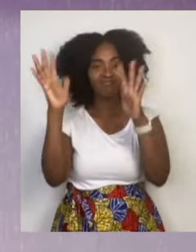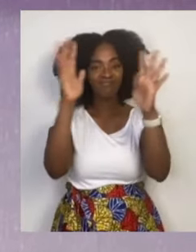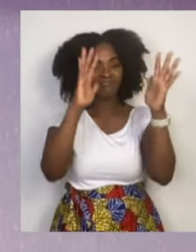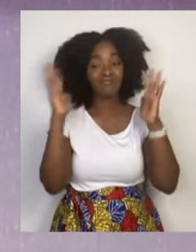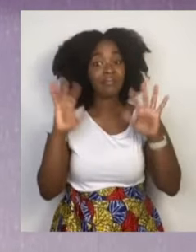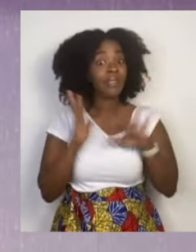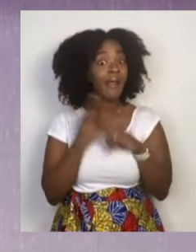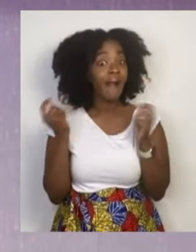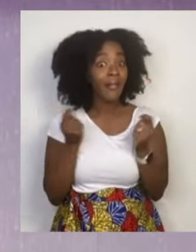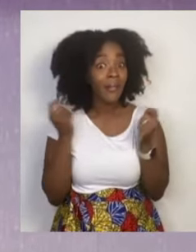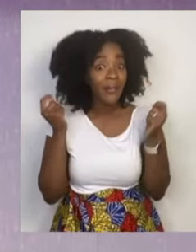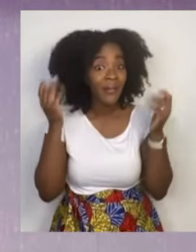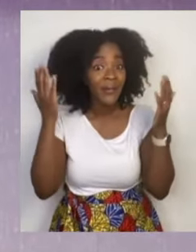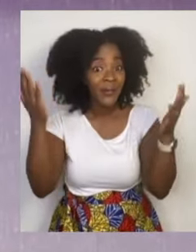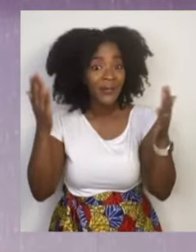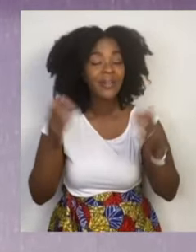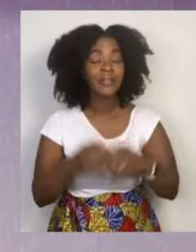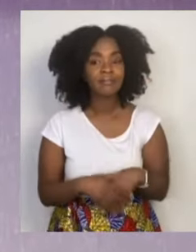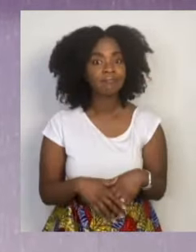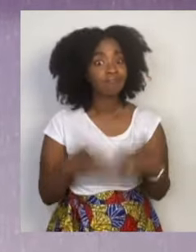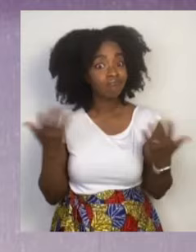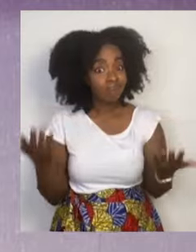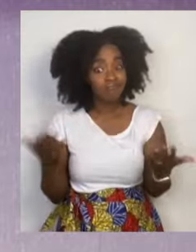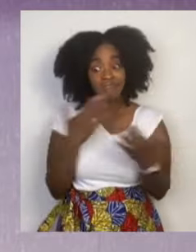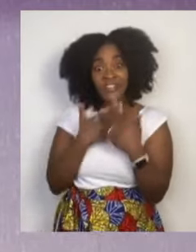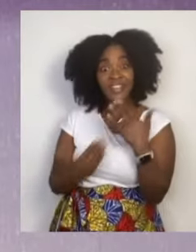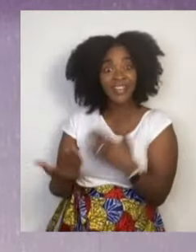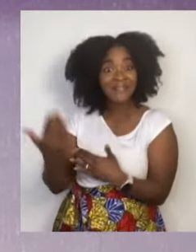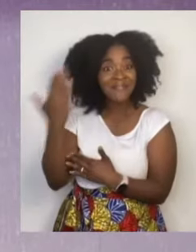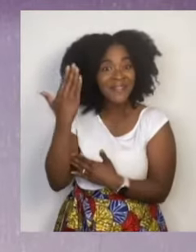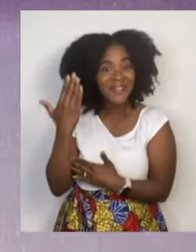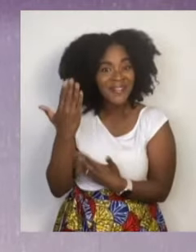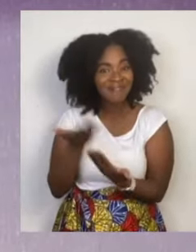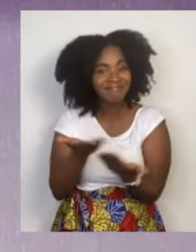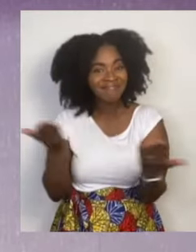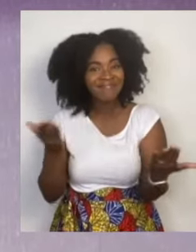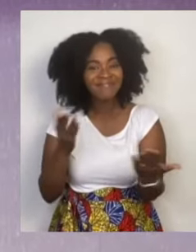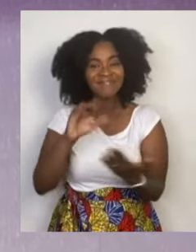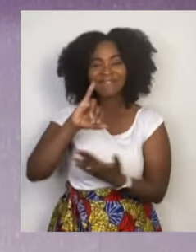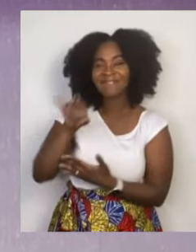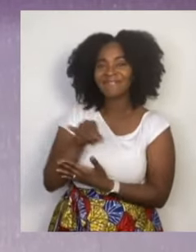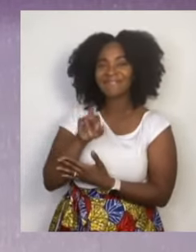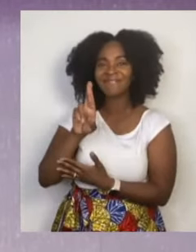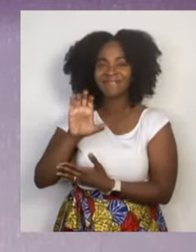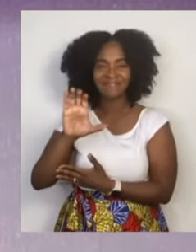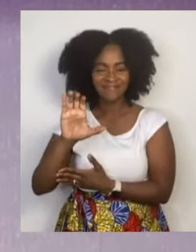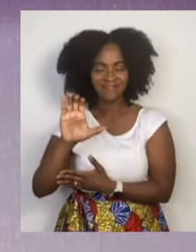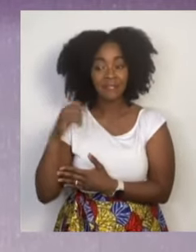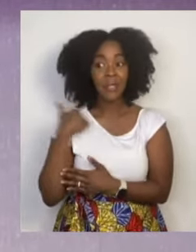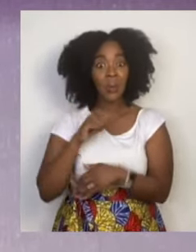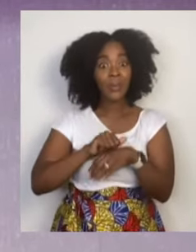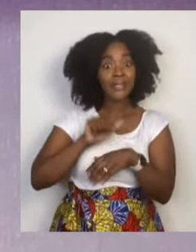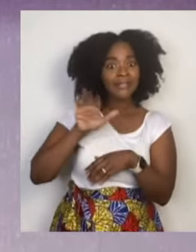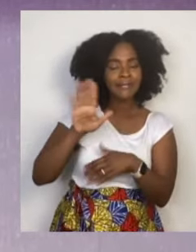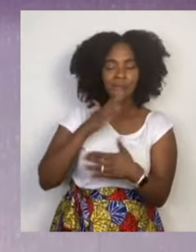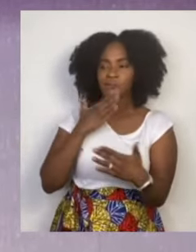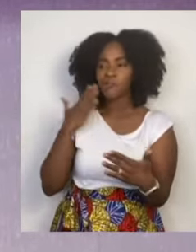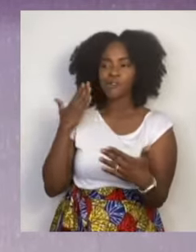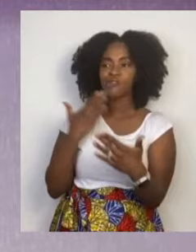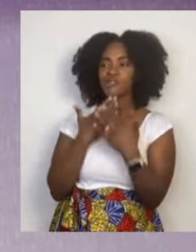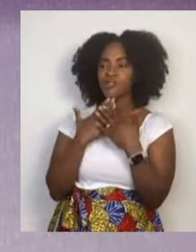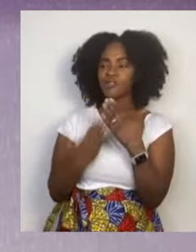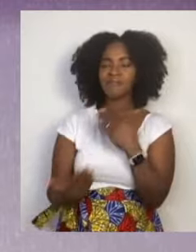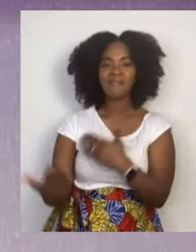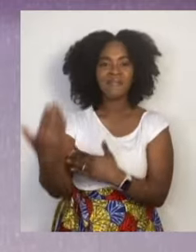Hallelujah. Good morning, Jackson Revival Center. We send a good morning to our Rankin